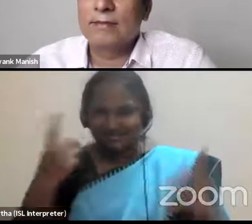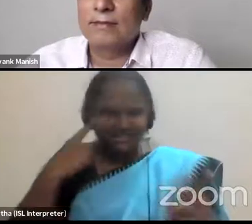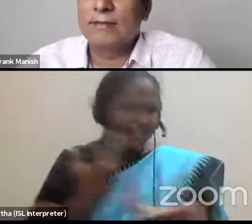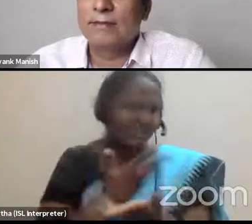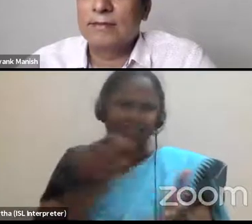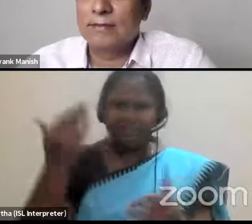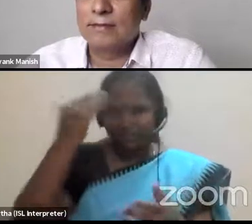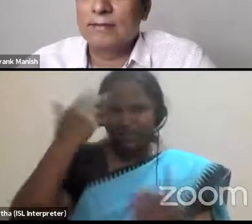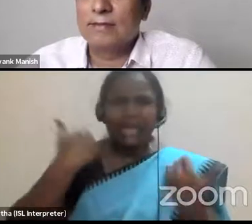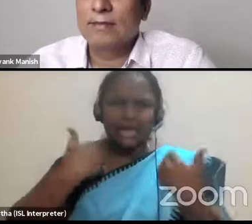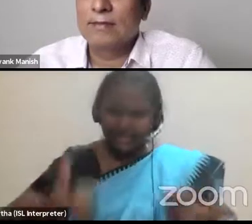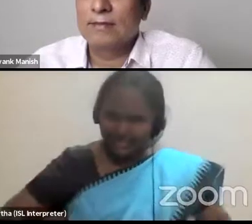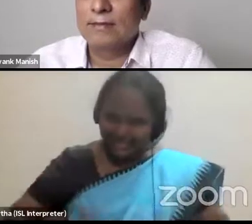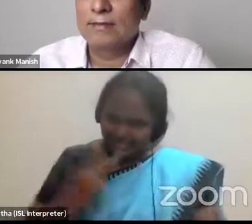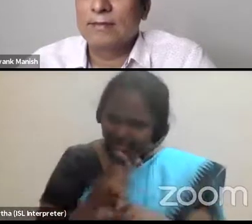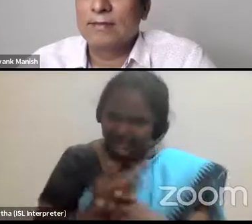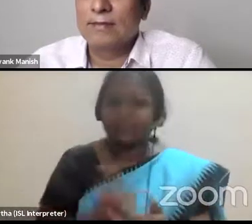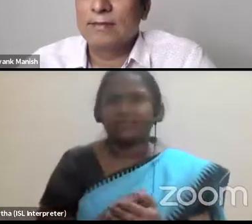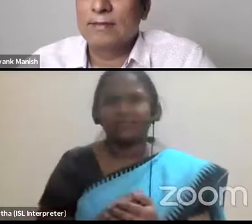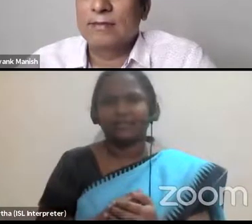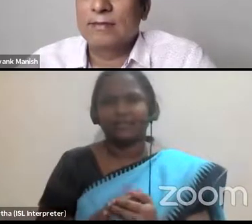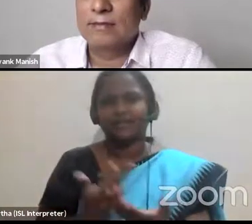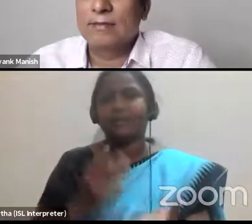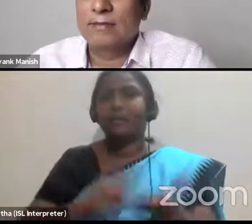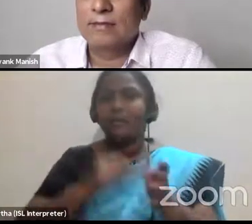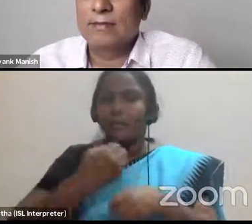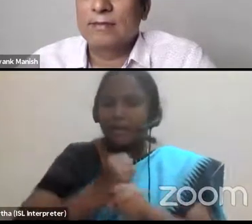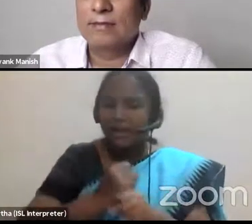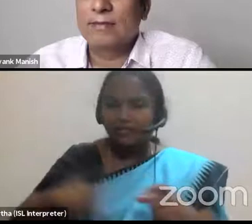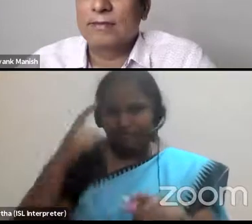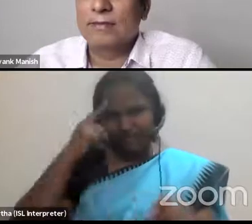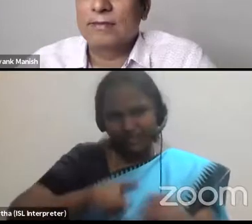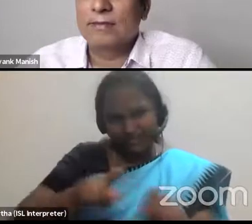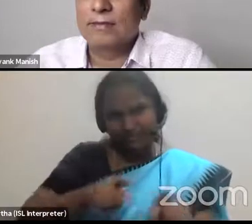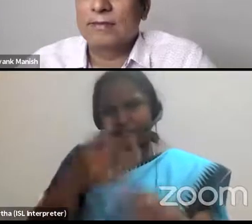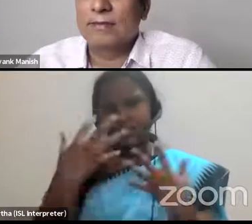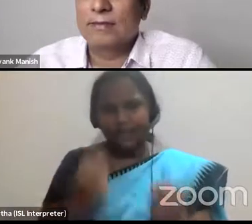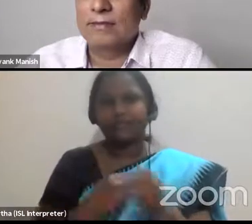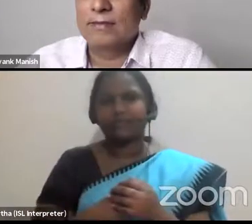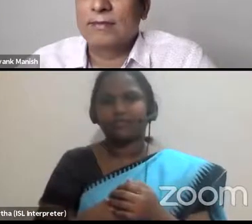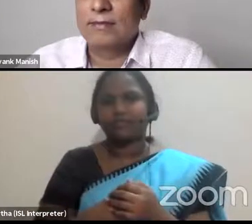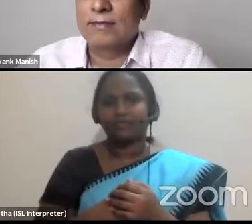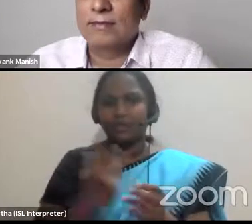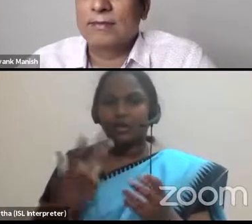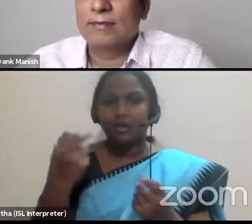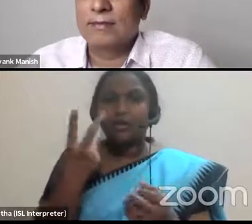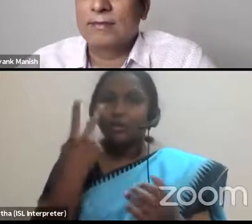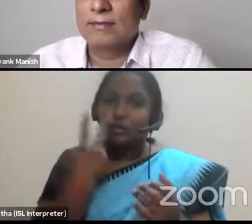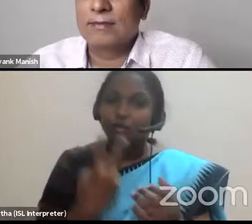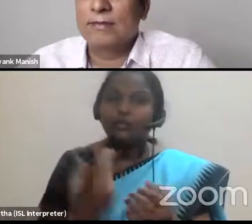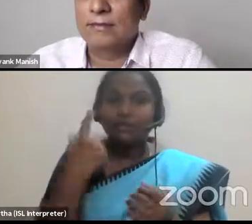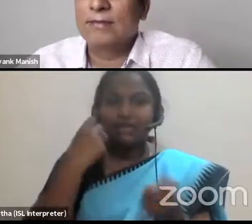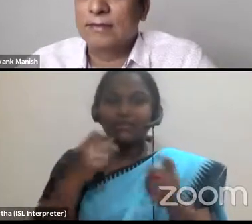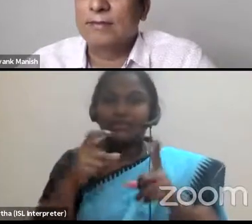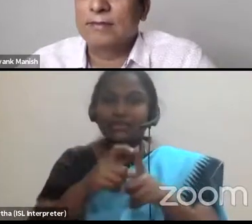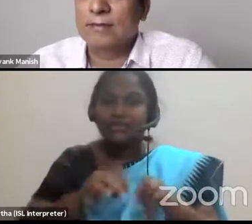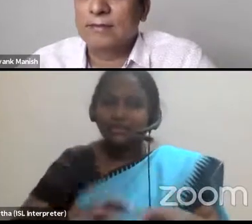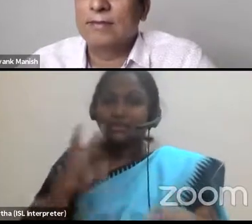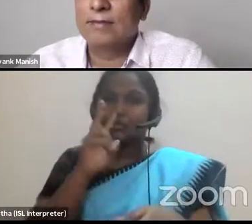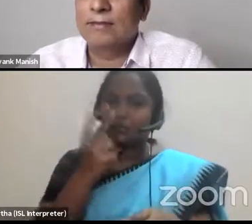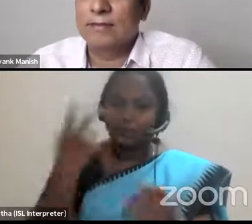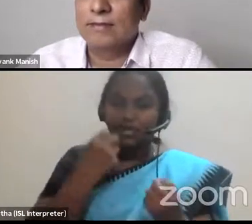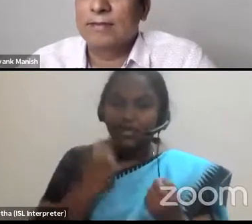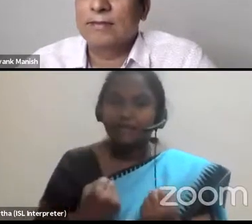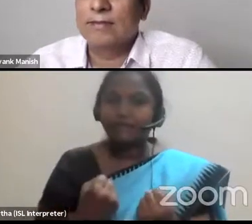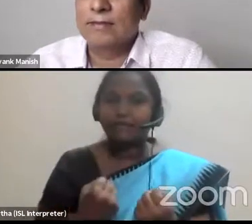in healthcare, if you see, and in manufacturing, for example, you have this digital twins coming up, right? And you would be amazed to